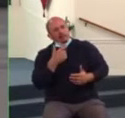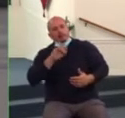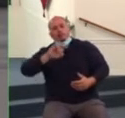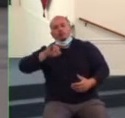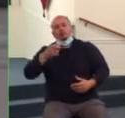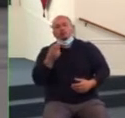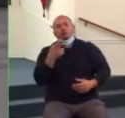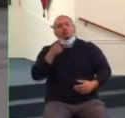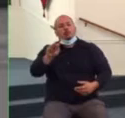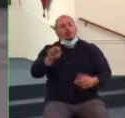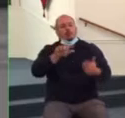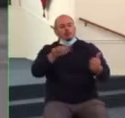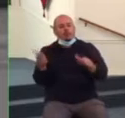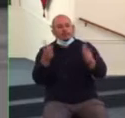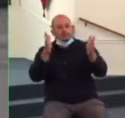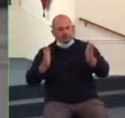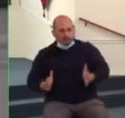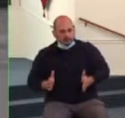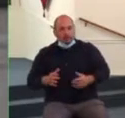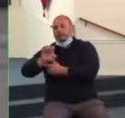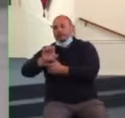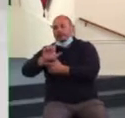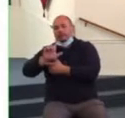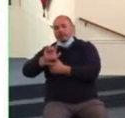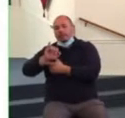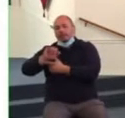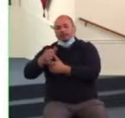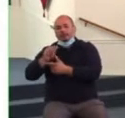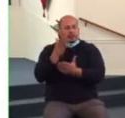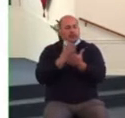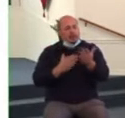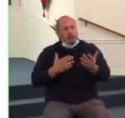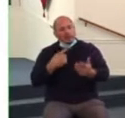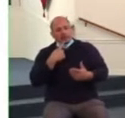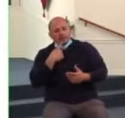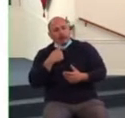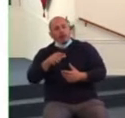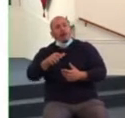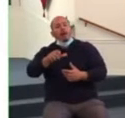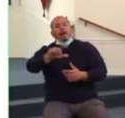and still others that one of the prophets of long ago has come back to life."